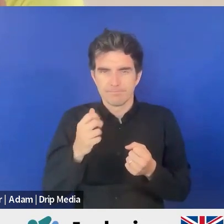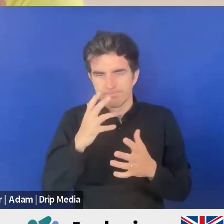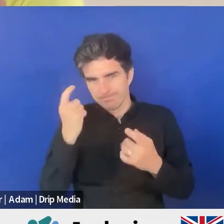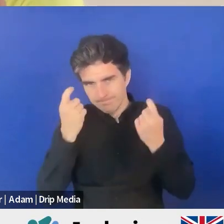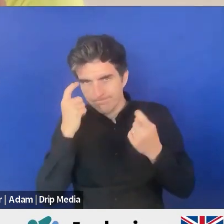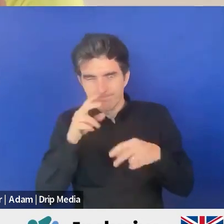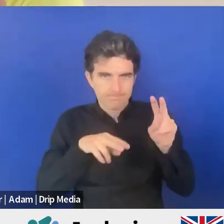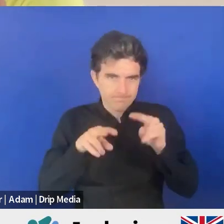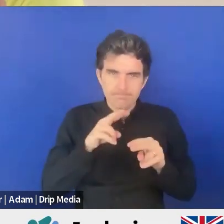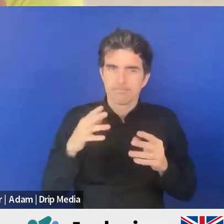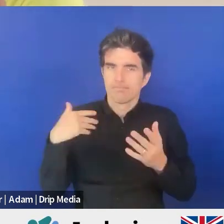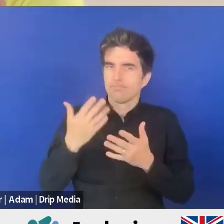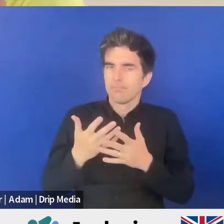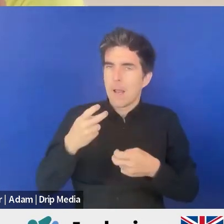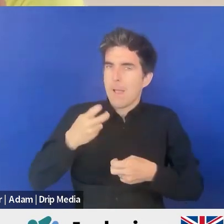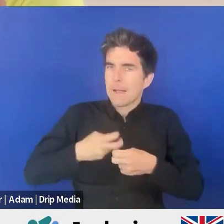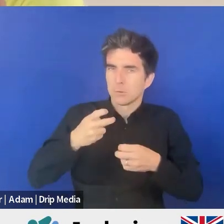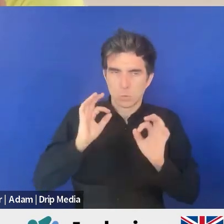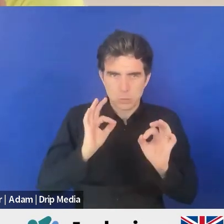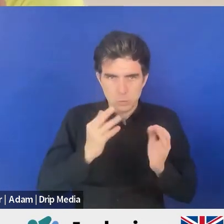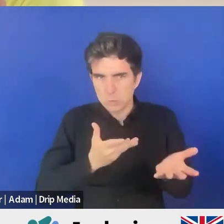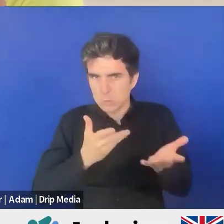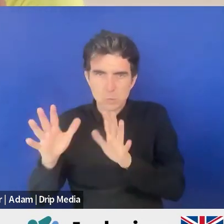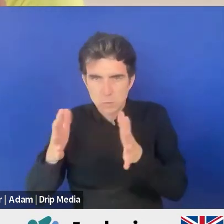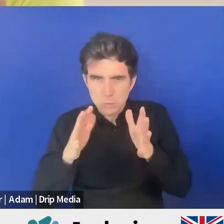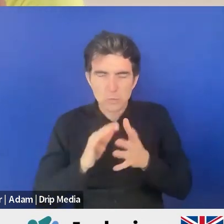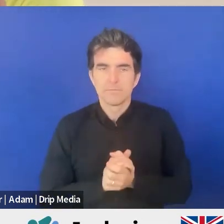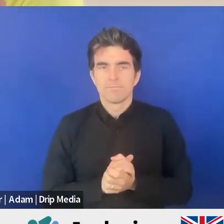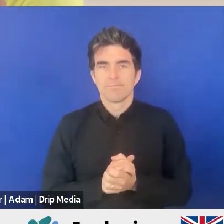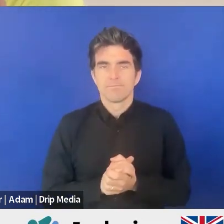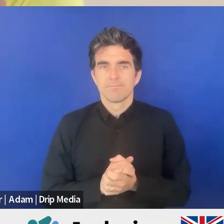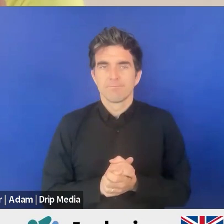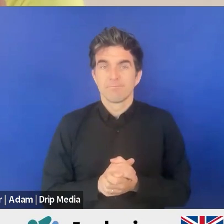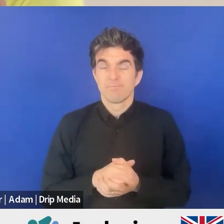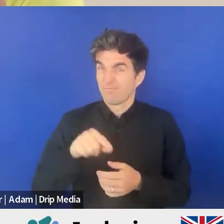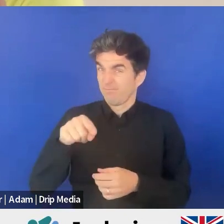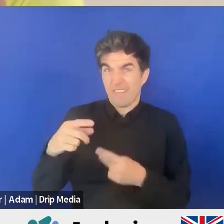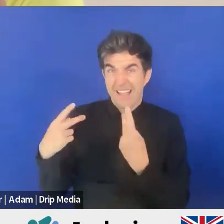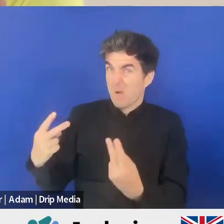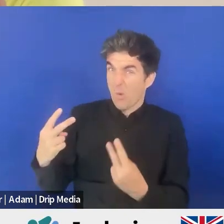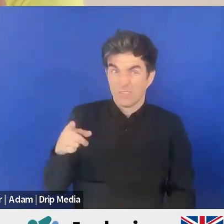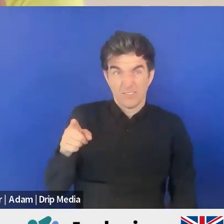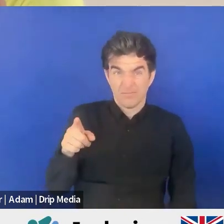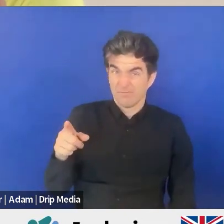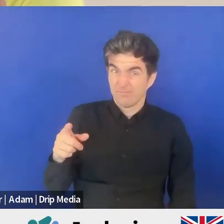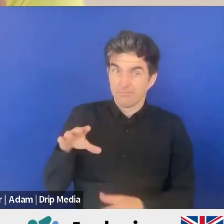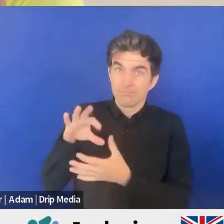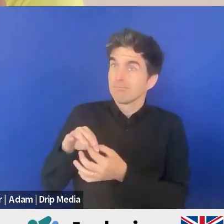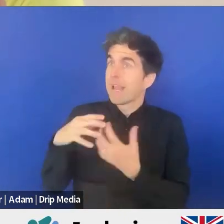Thanks, Ian. I think that's really important, the role that health facilities play and the challenges in